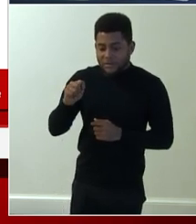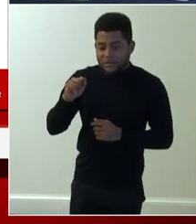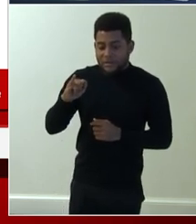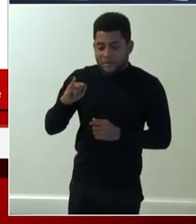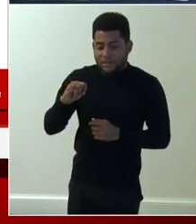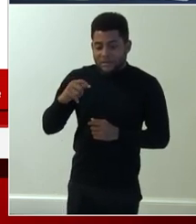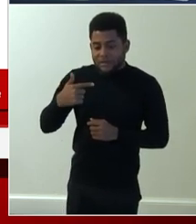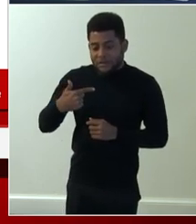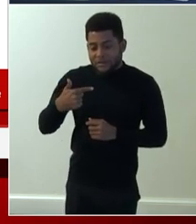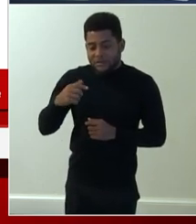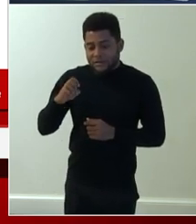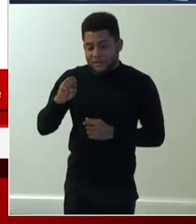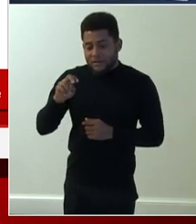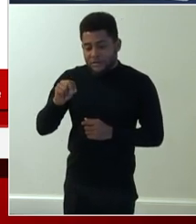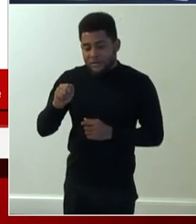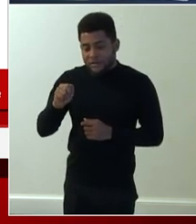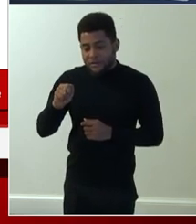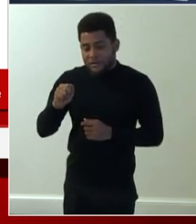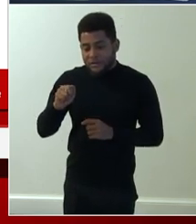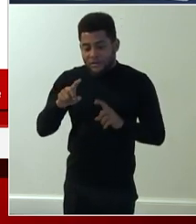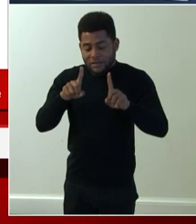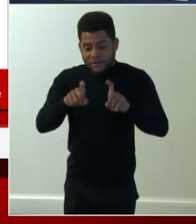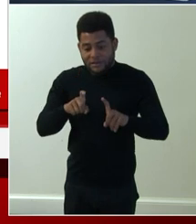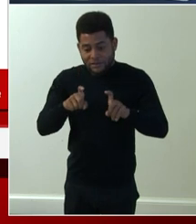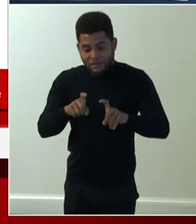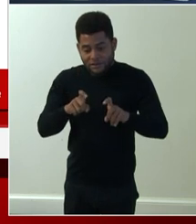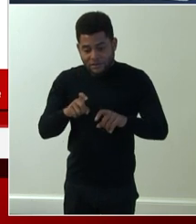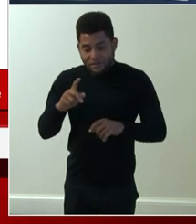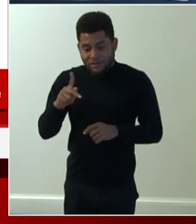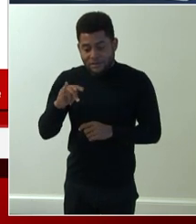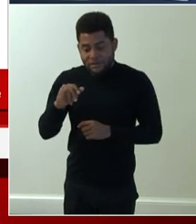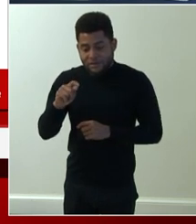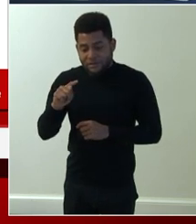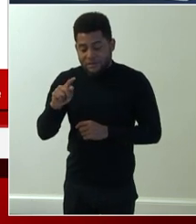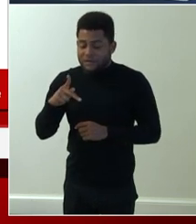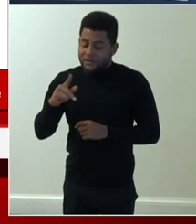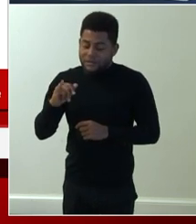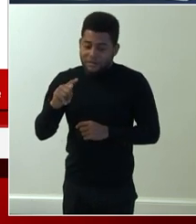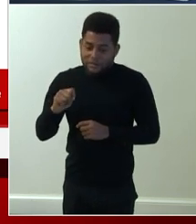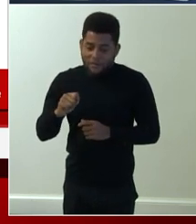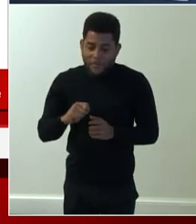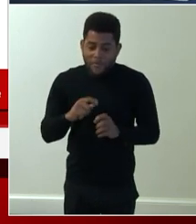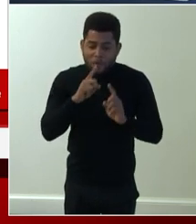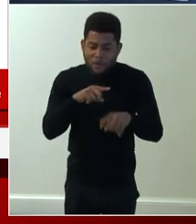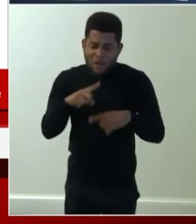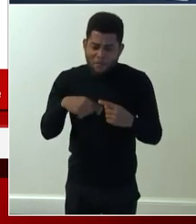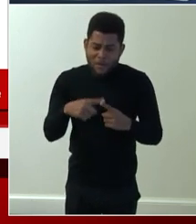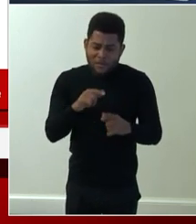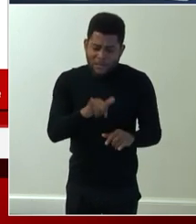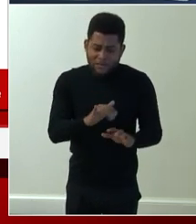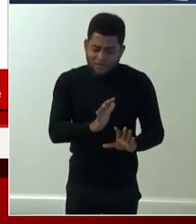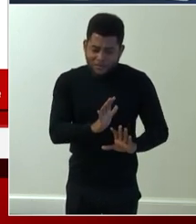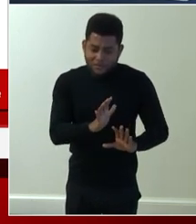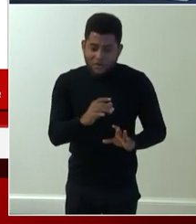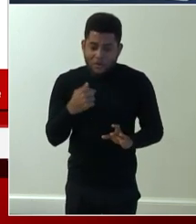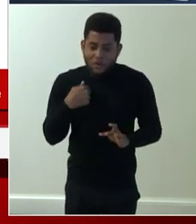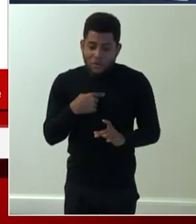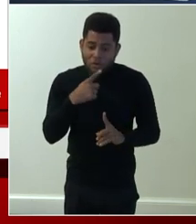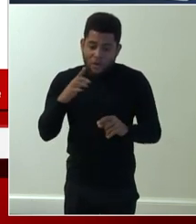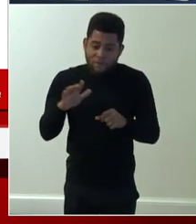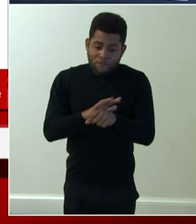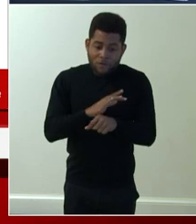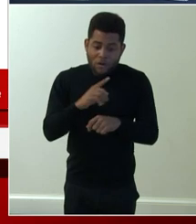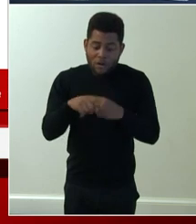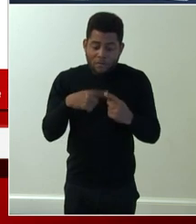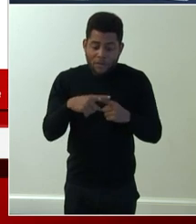to make sure that individuals are reporting those rapid test kits, and we'll talk more about that. But we don't necessarily have a full picture of the positivity